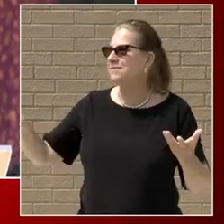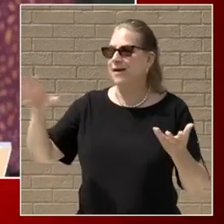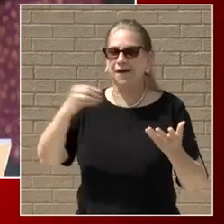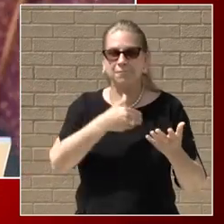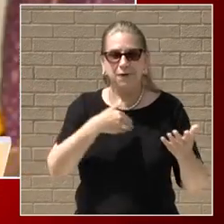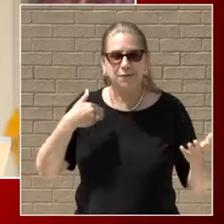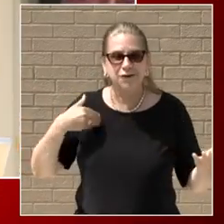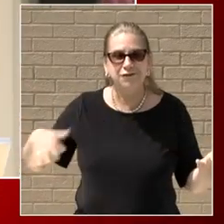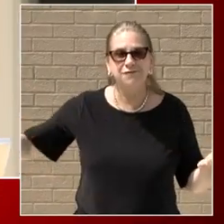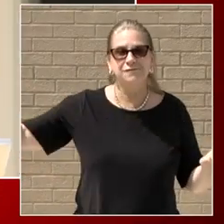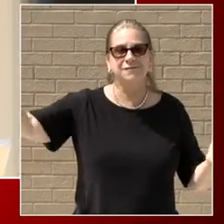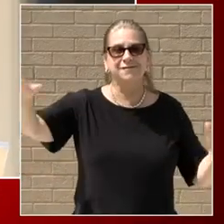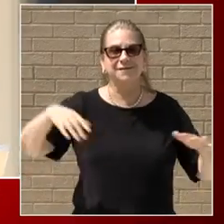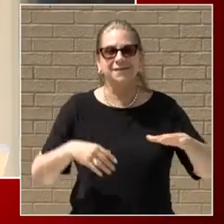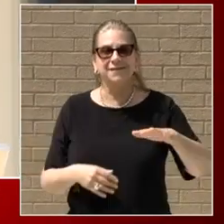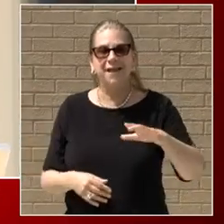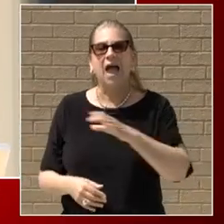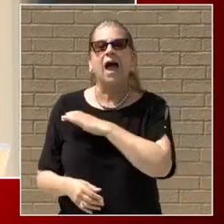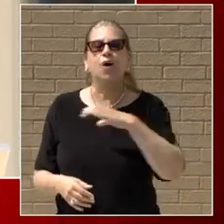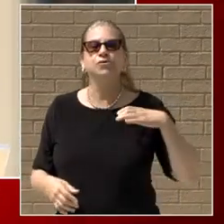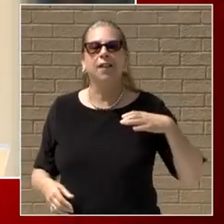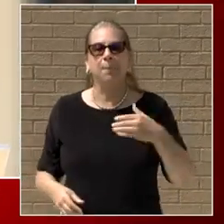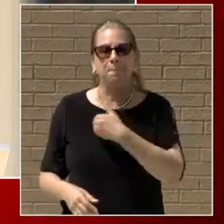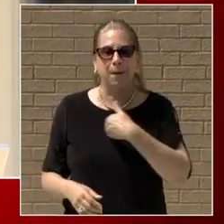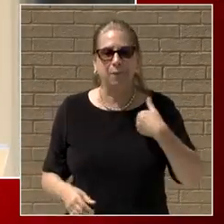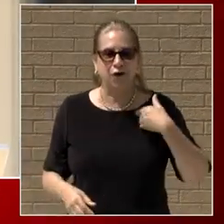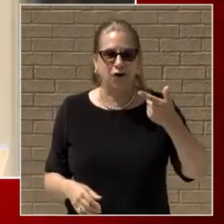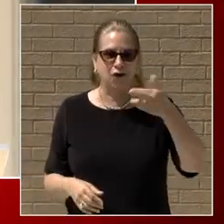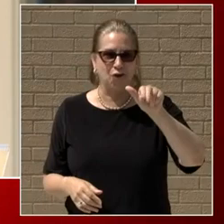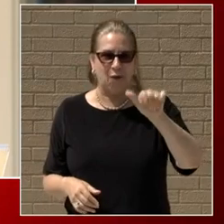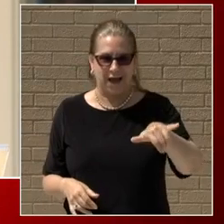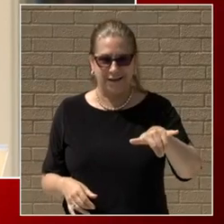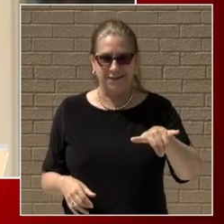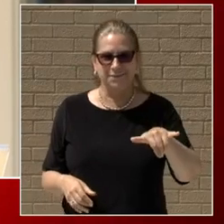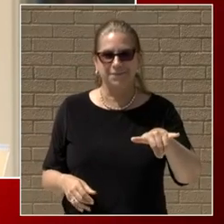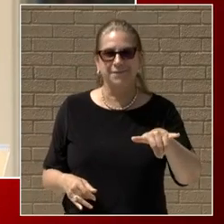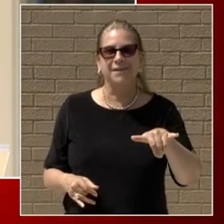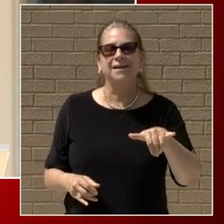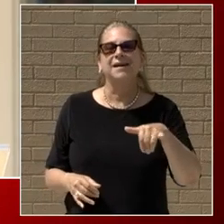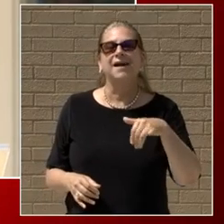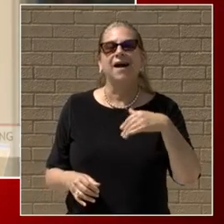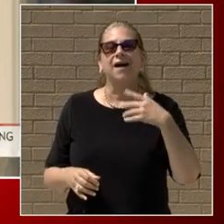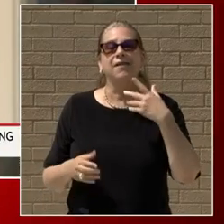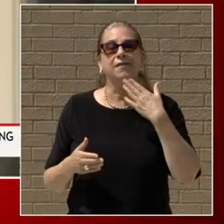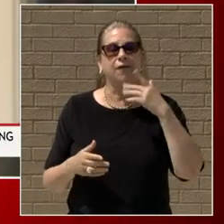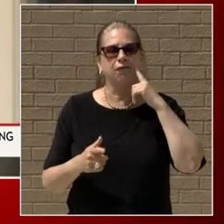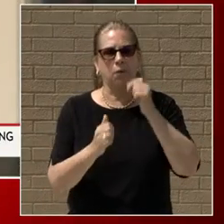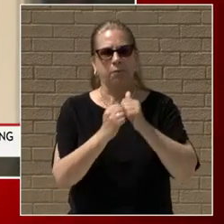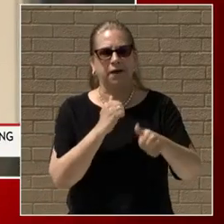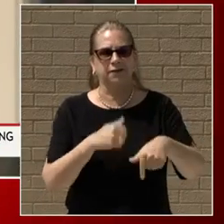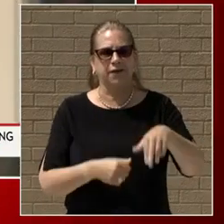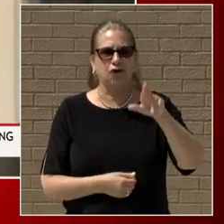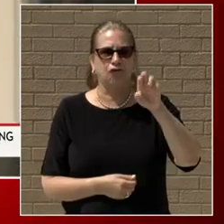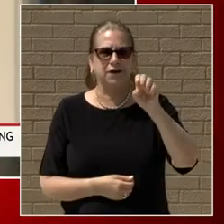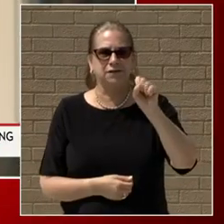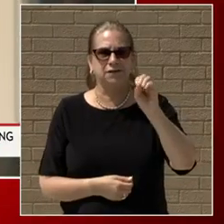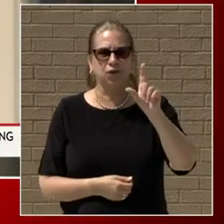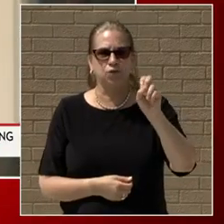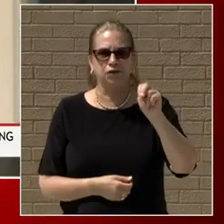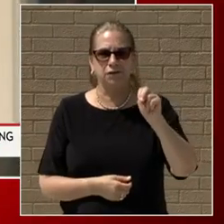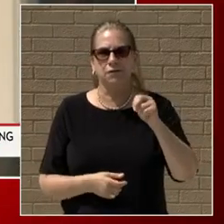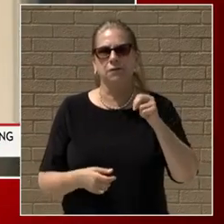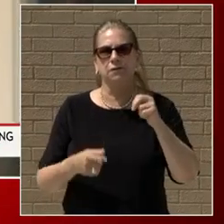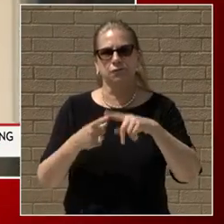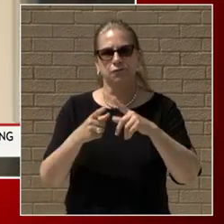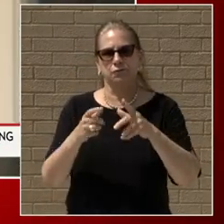project. Thank you, ANC 7E, for passing this resolution in support of the Woody Ward Rec Center. Thank you, Bennett Park, for